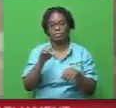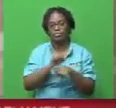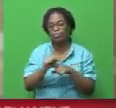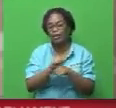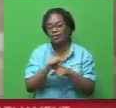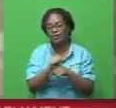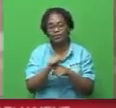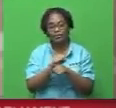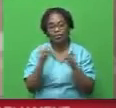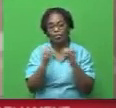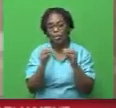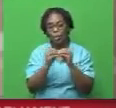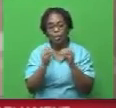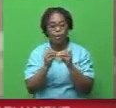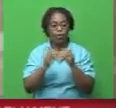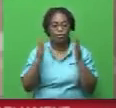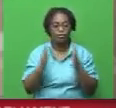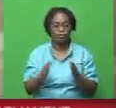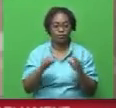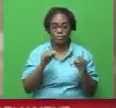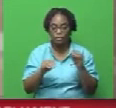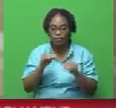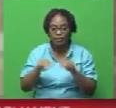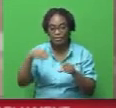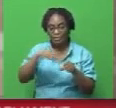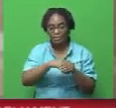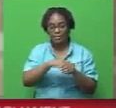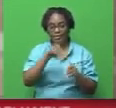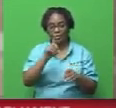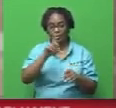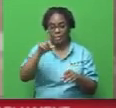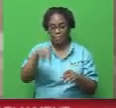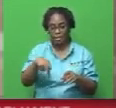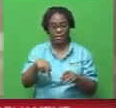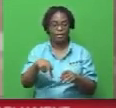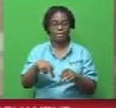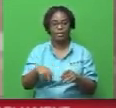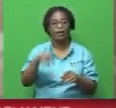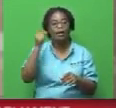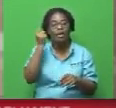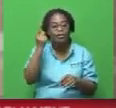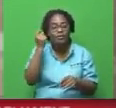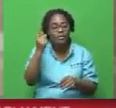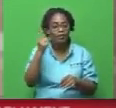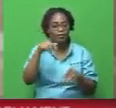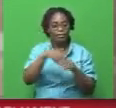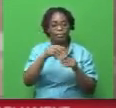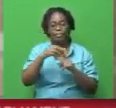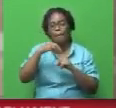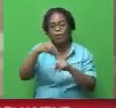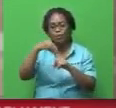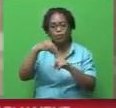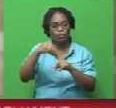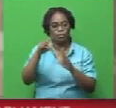very specialized field, and some people have want to specialize and develop themselves in various areas.